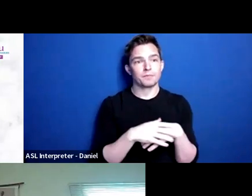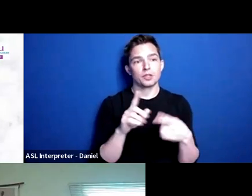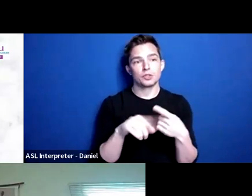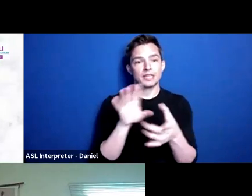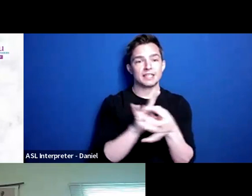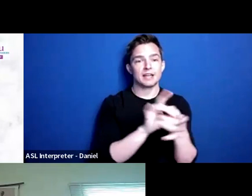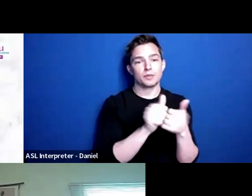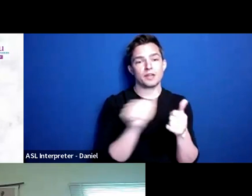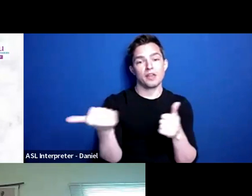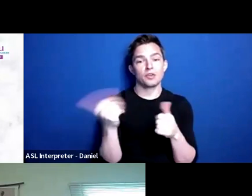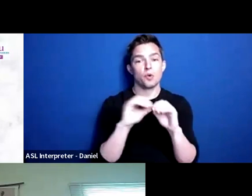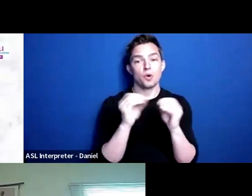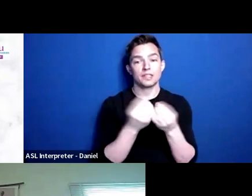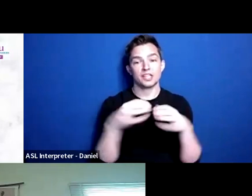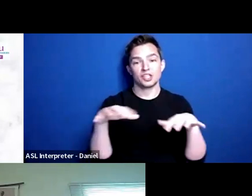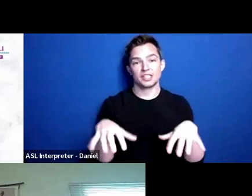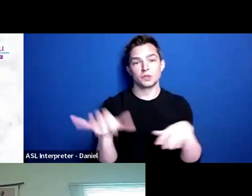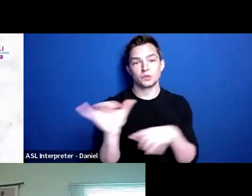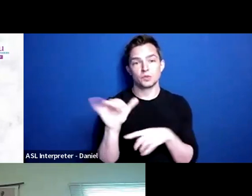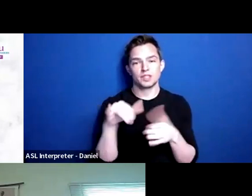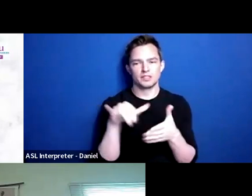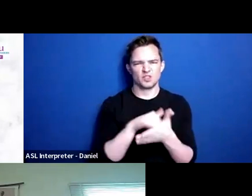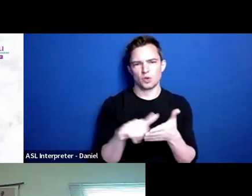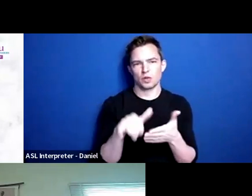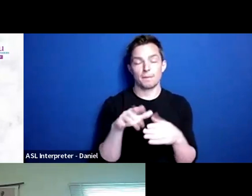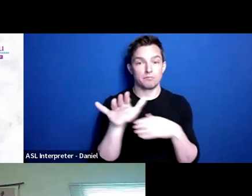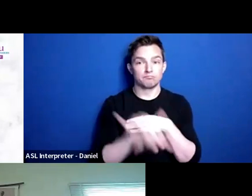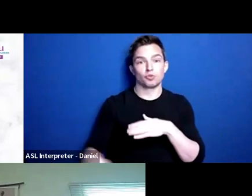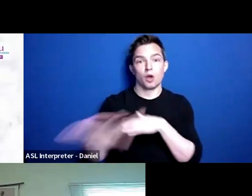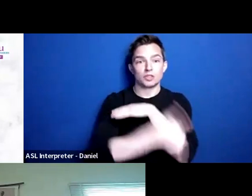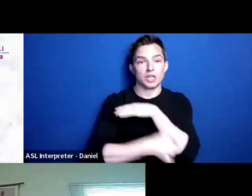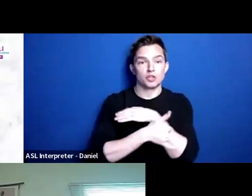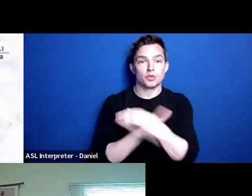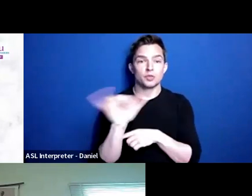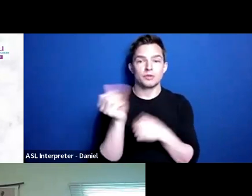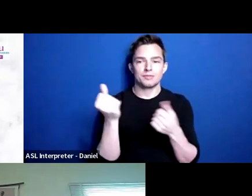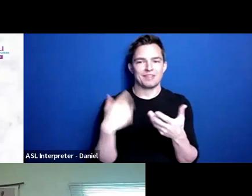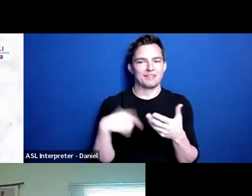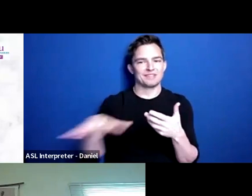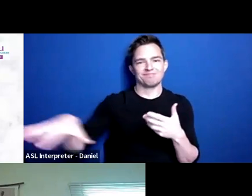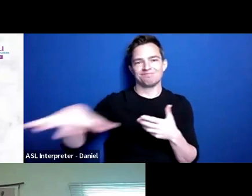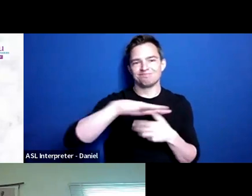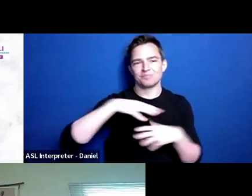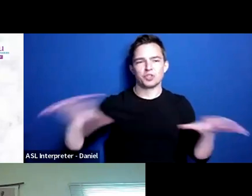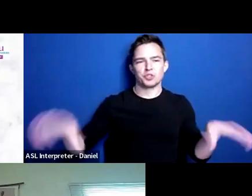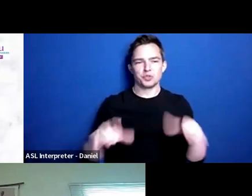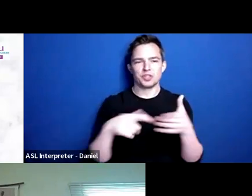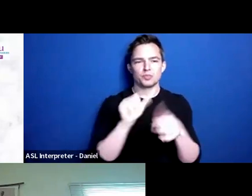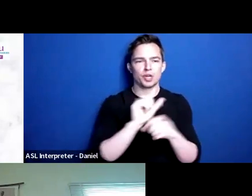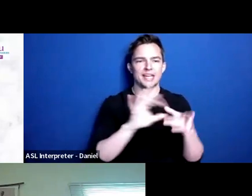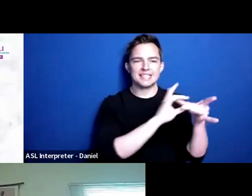other organizations here in New York City, but across the country, really. I think all of us do this work in